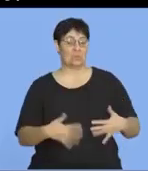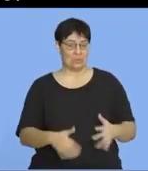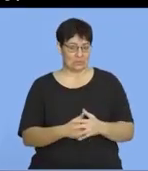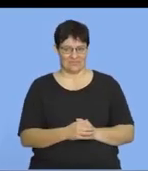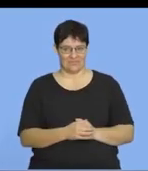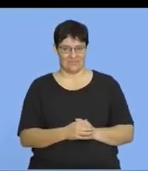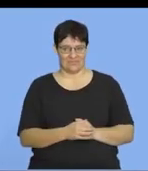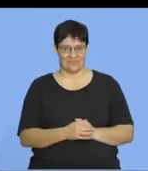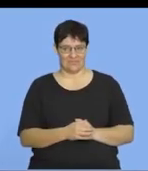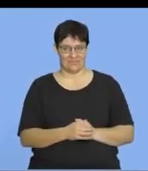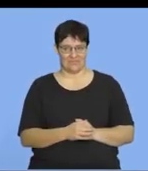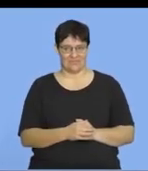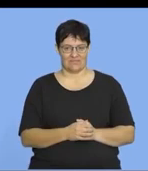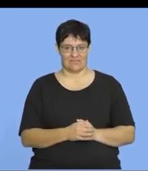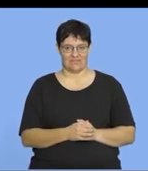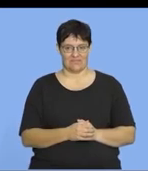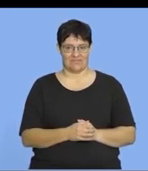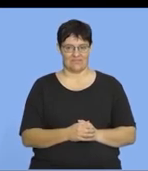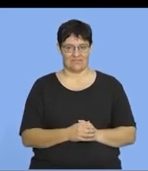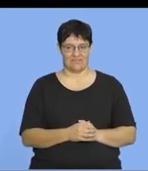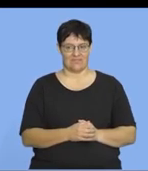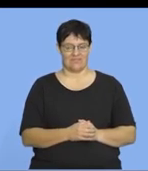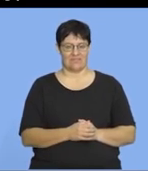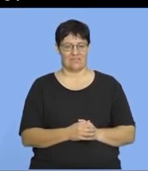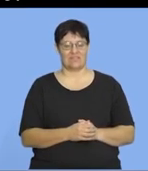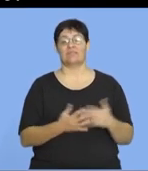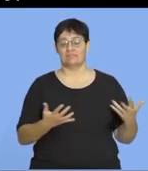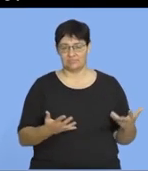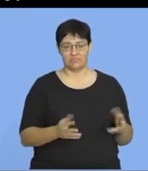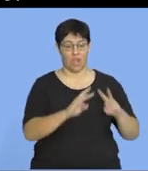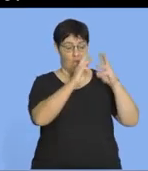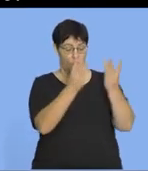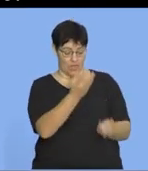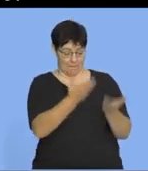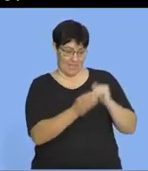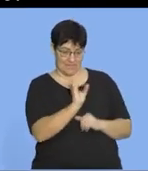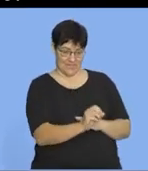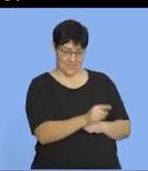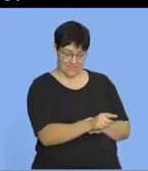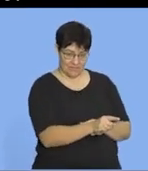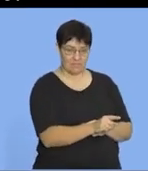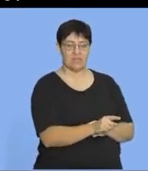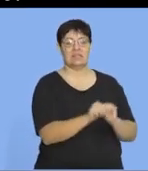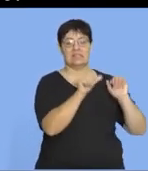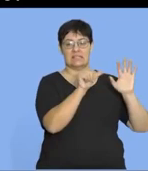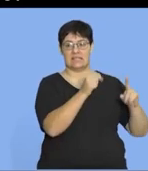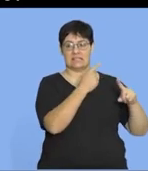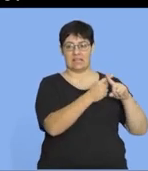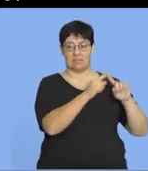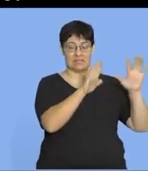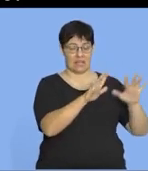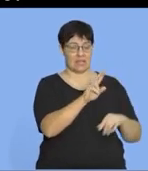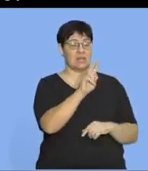go. So, wrong way. Earth has a mass of 6 times 10